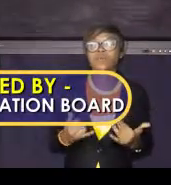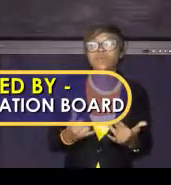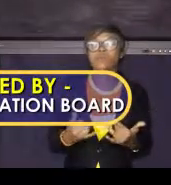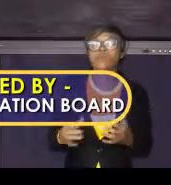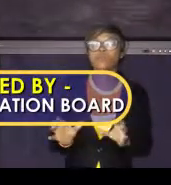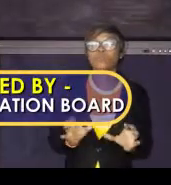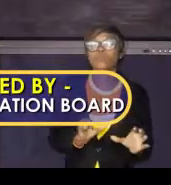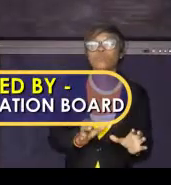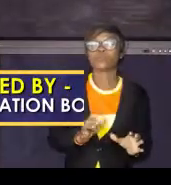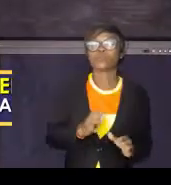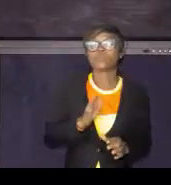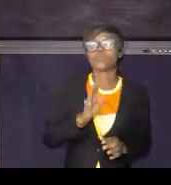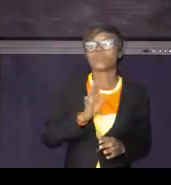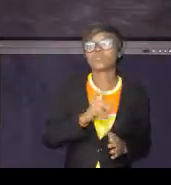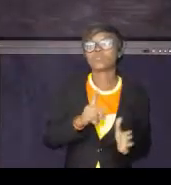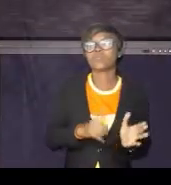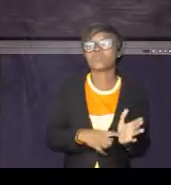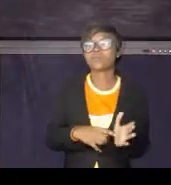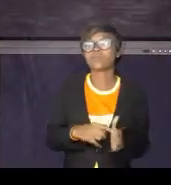Now it's activity time.